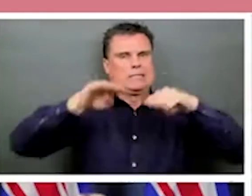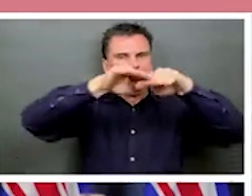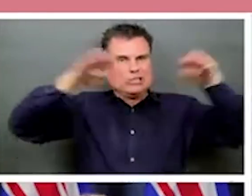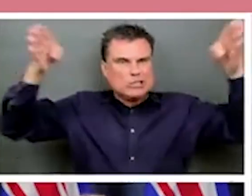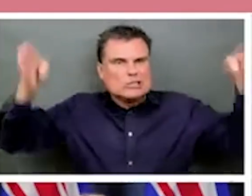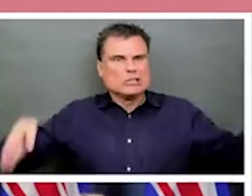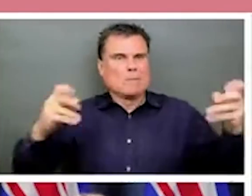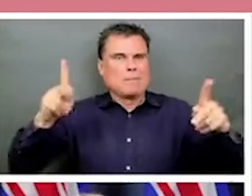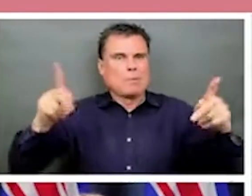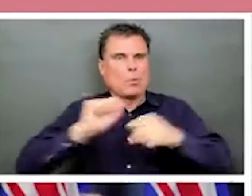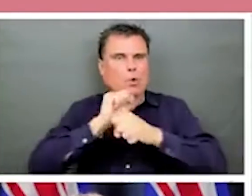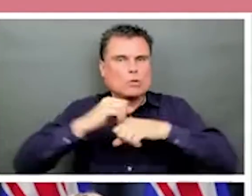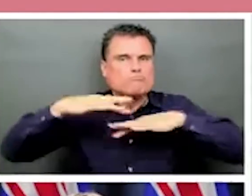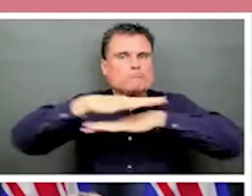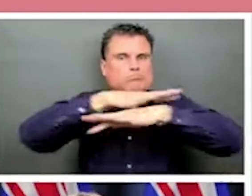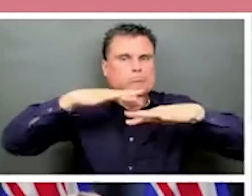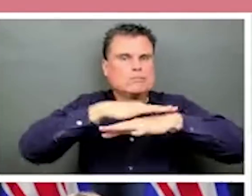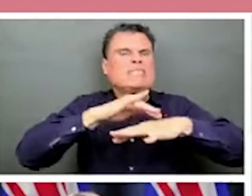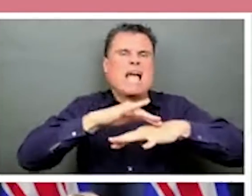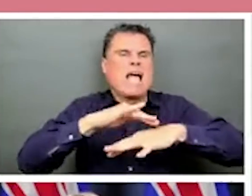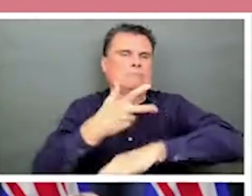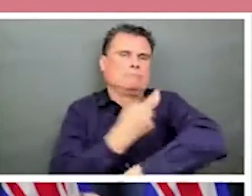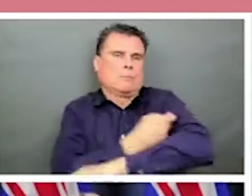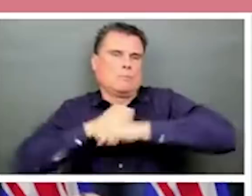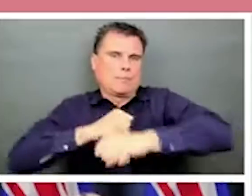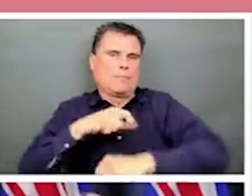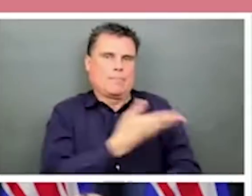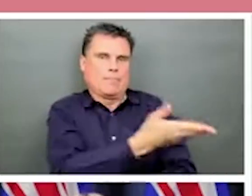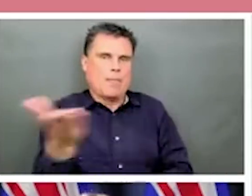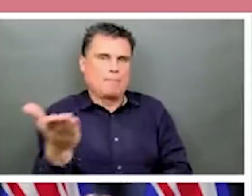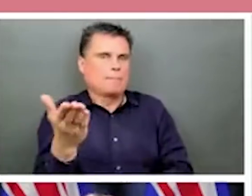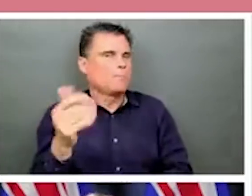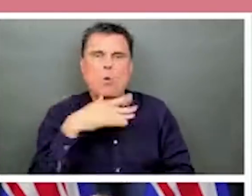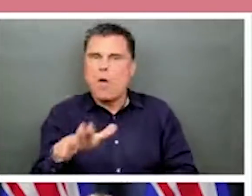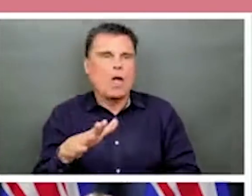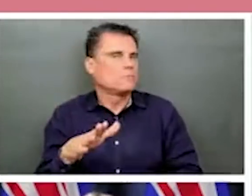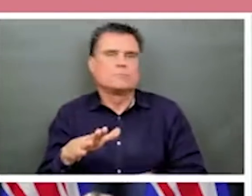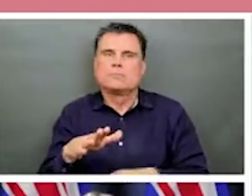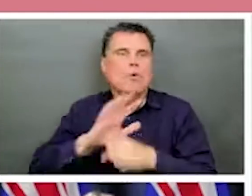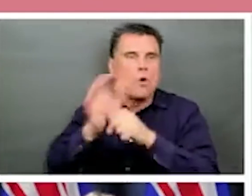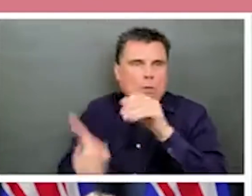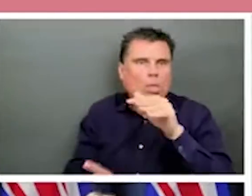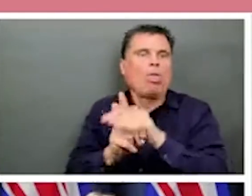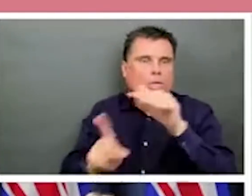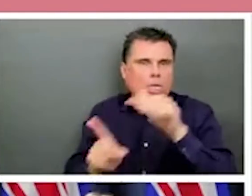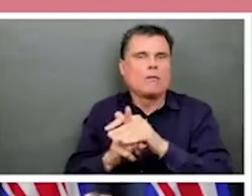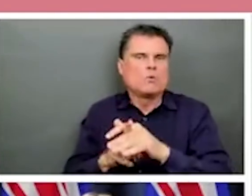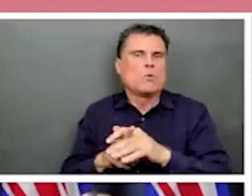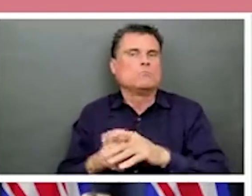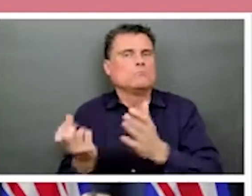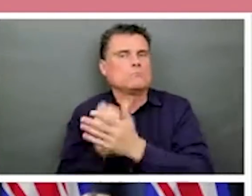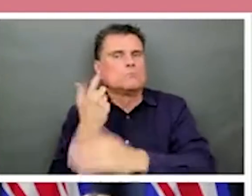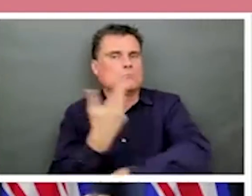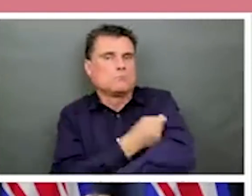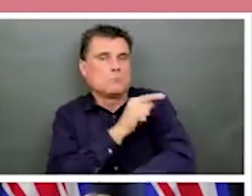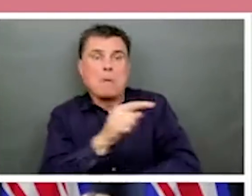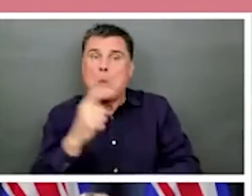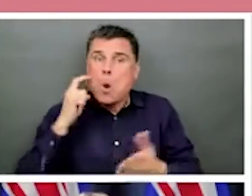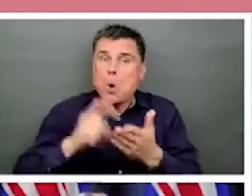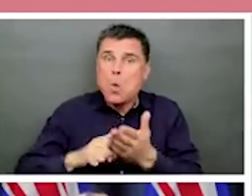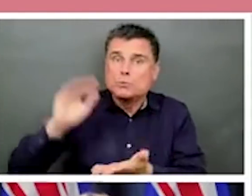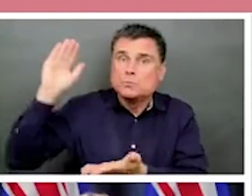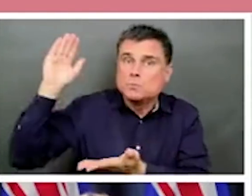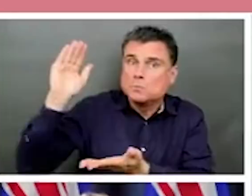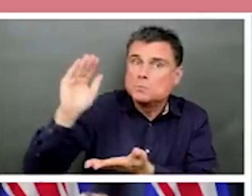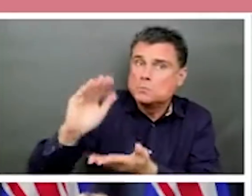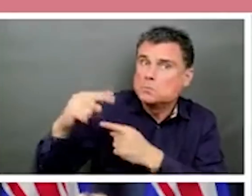difference with preventing the second-generation transmission in those outbreaks, and we've seen some of those be responded to in this past week,